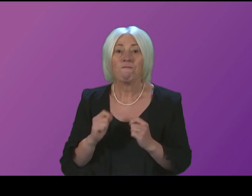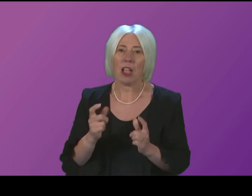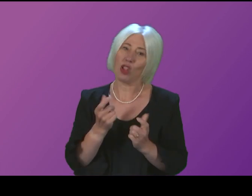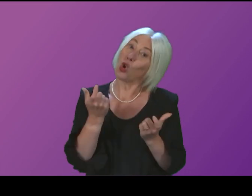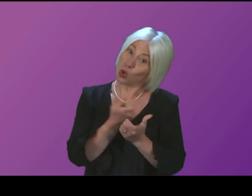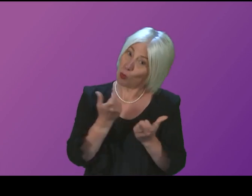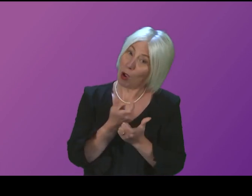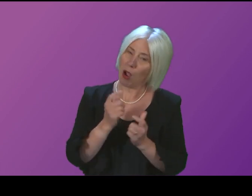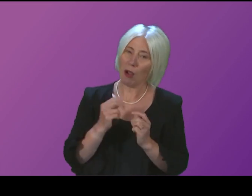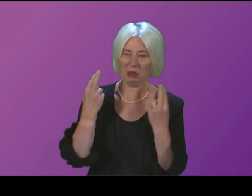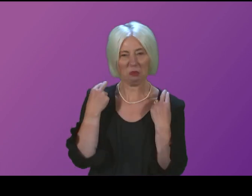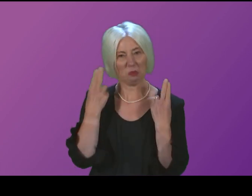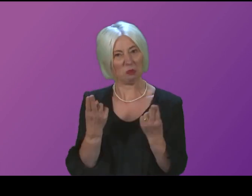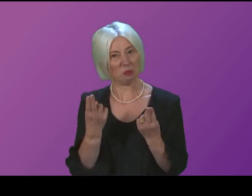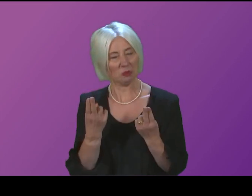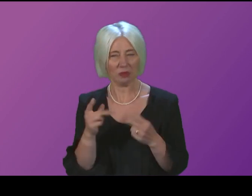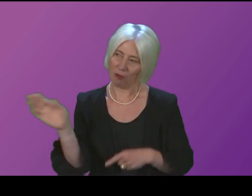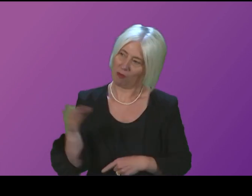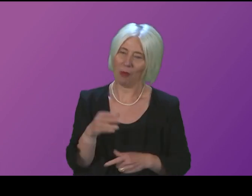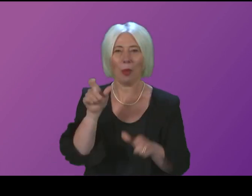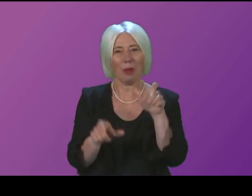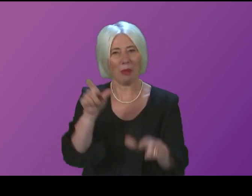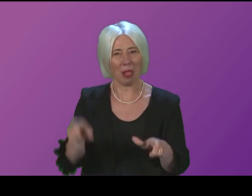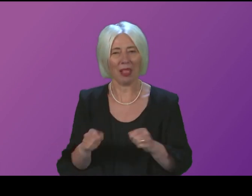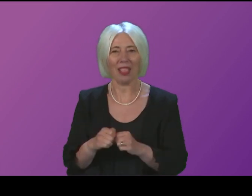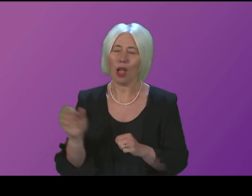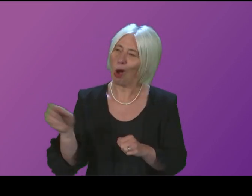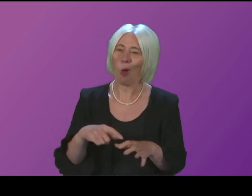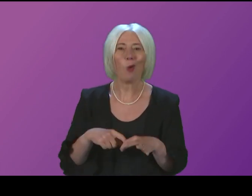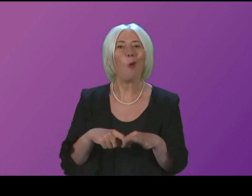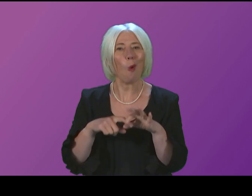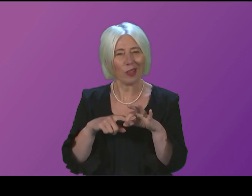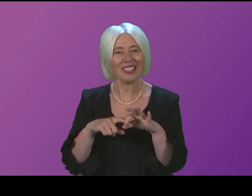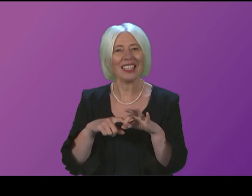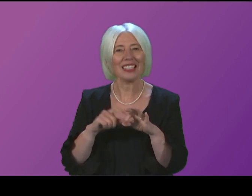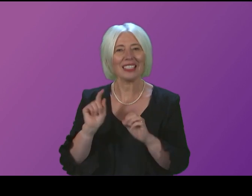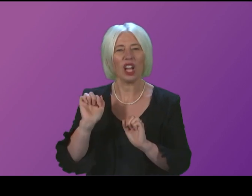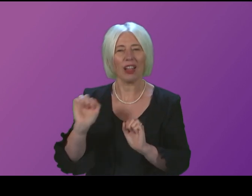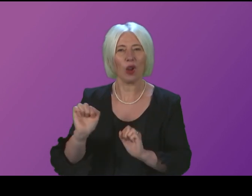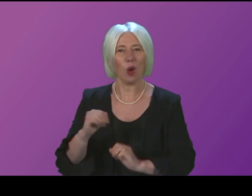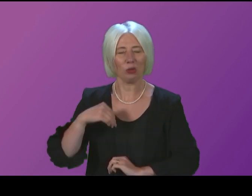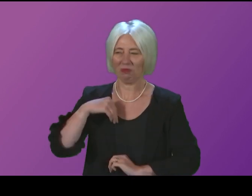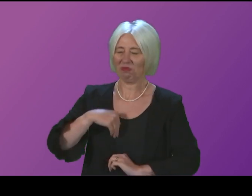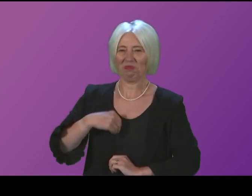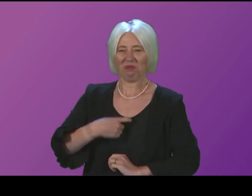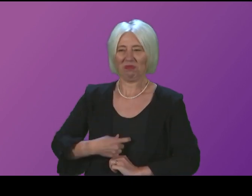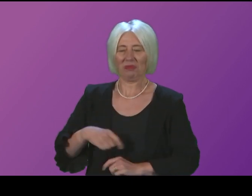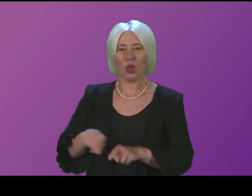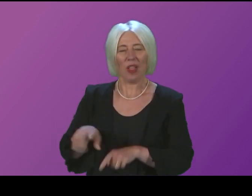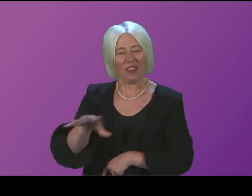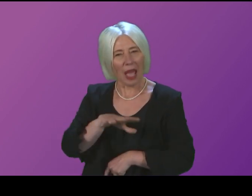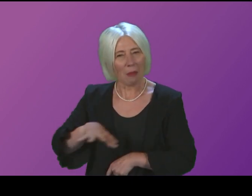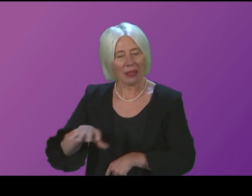and forthrightness of the people. These were qualities that occupied a personal place in her own and family's